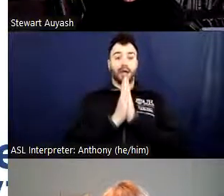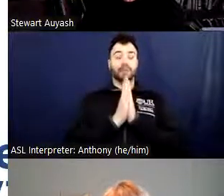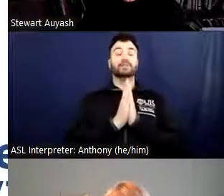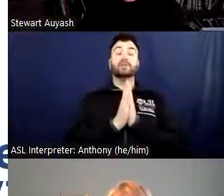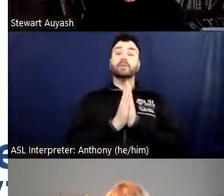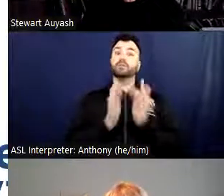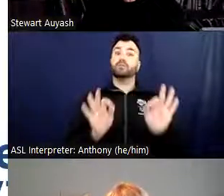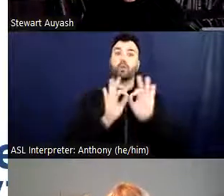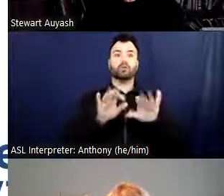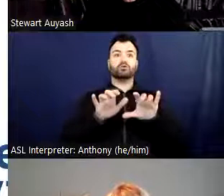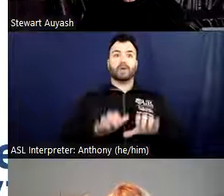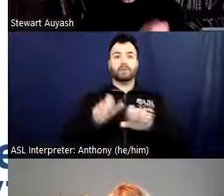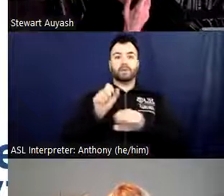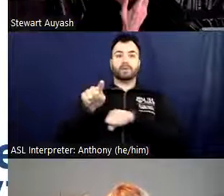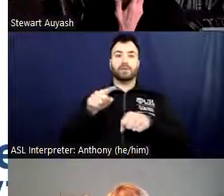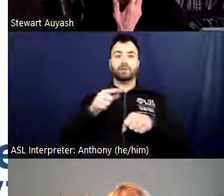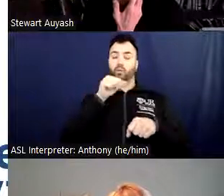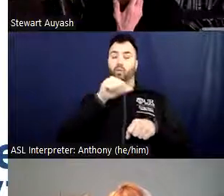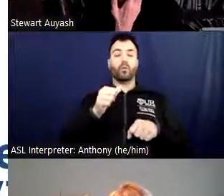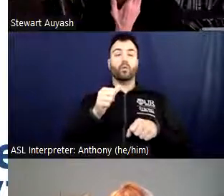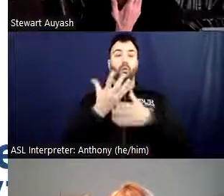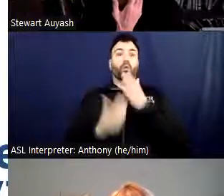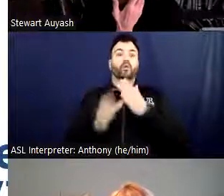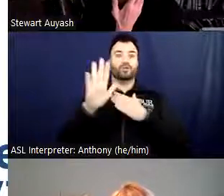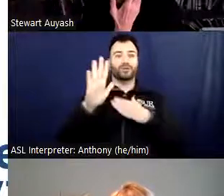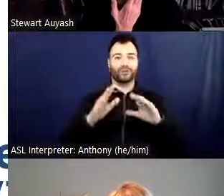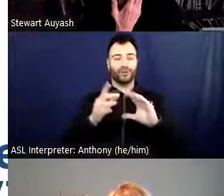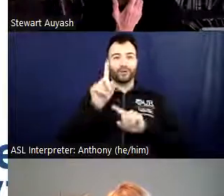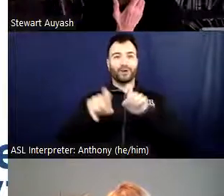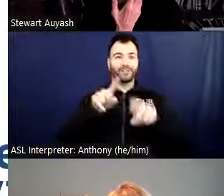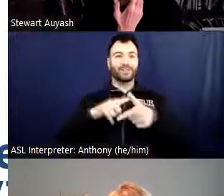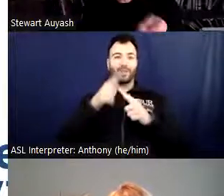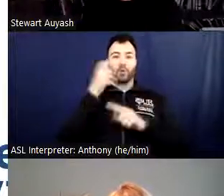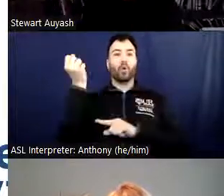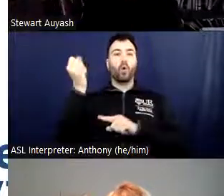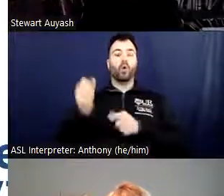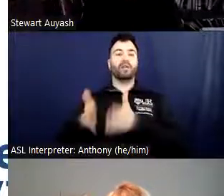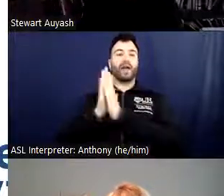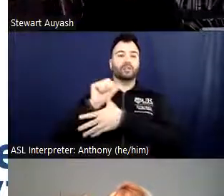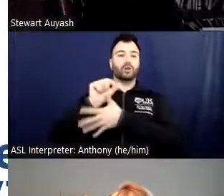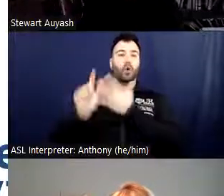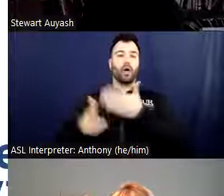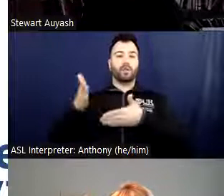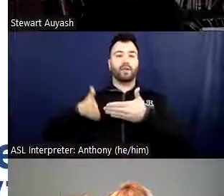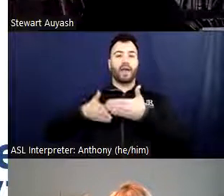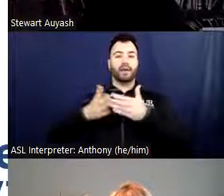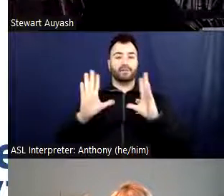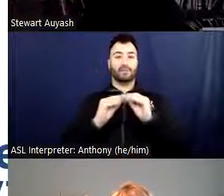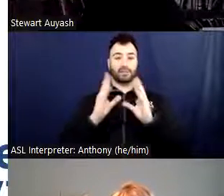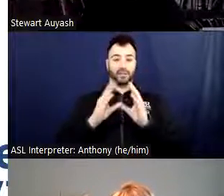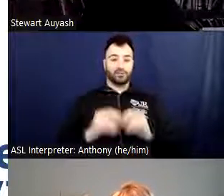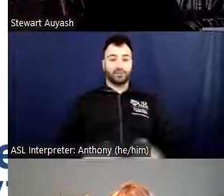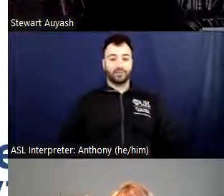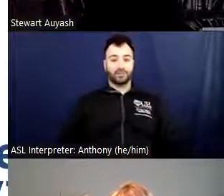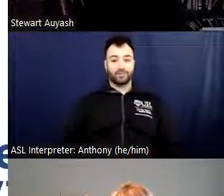chat. We will leave time for questions at the end of the session. So for now, I want to go to the slides